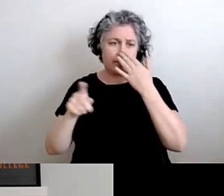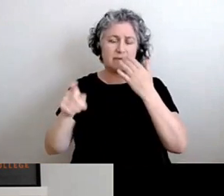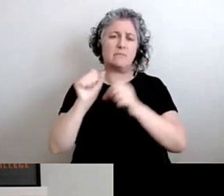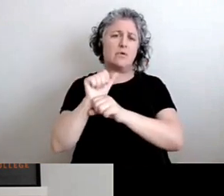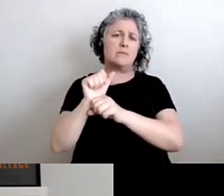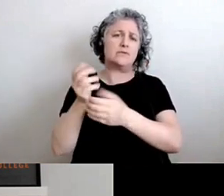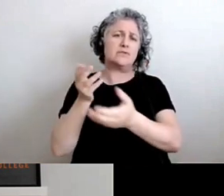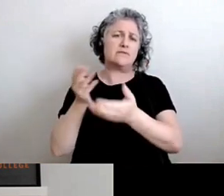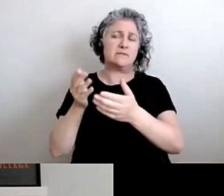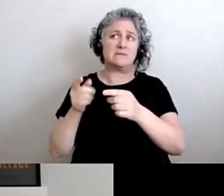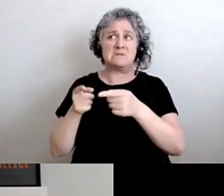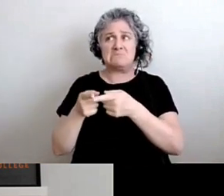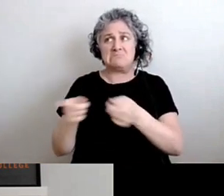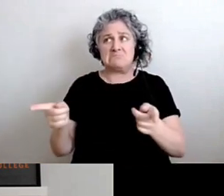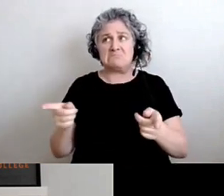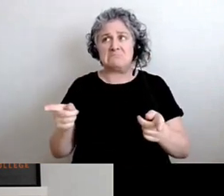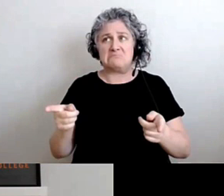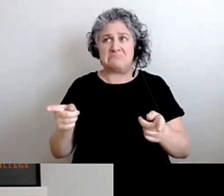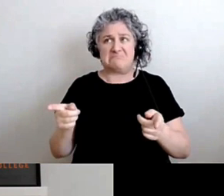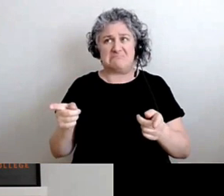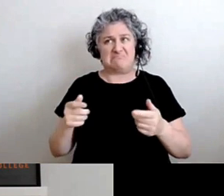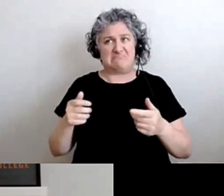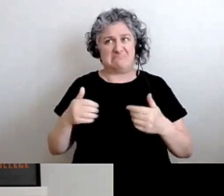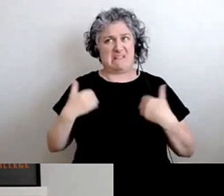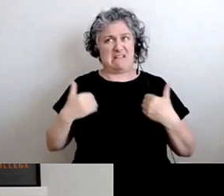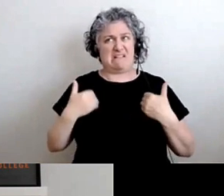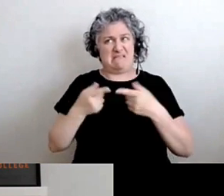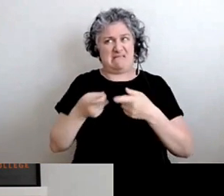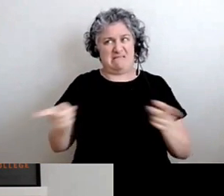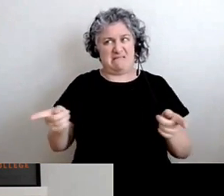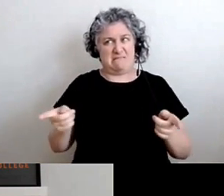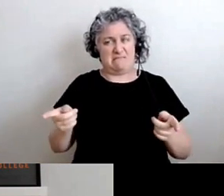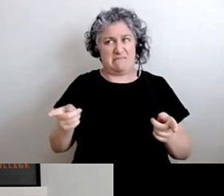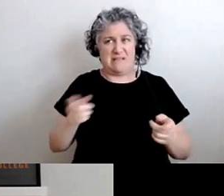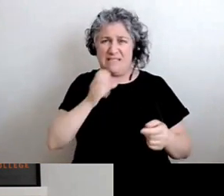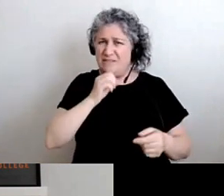with 15-year-olds right now, and